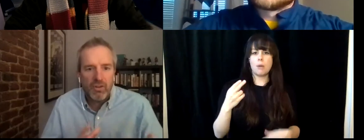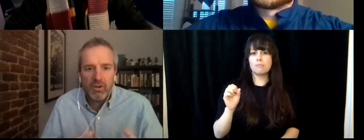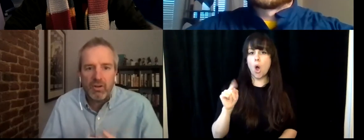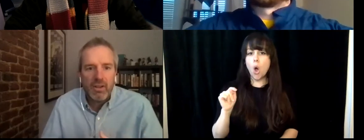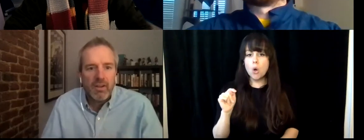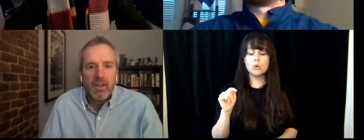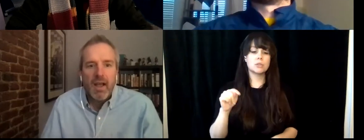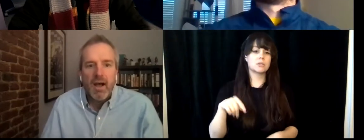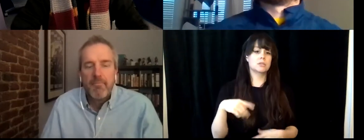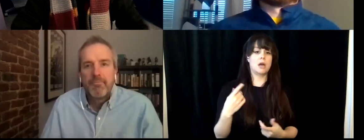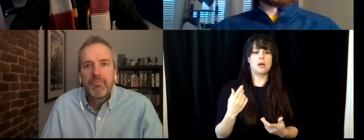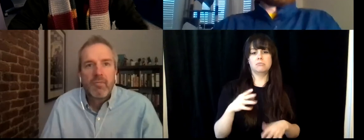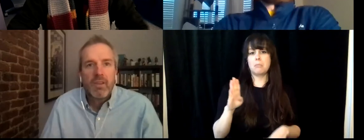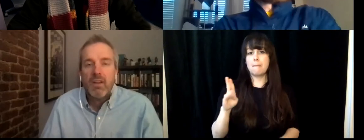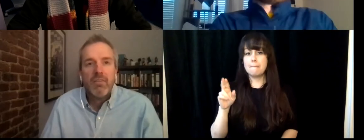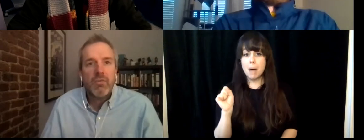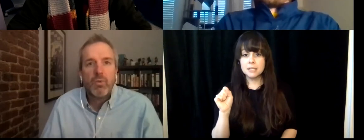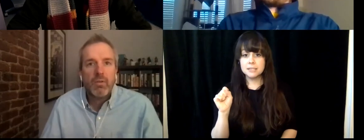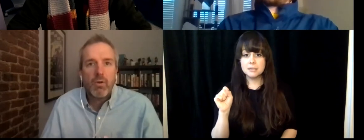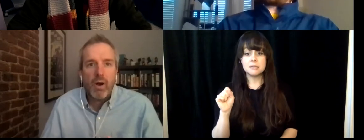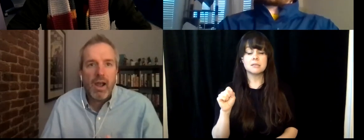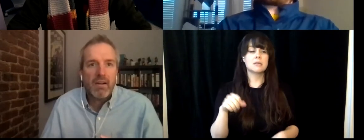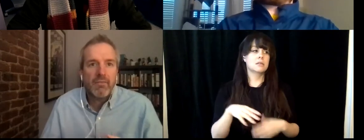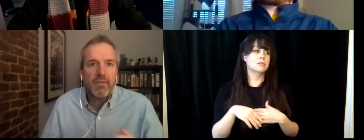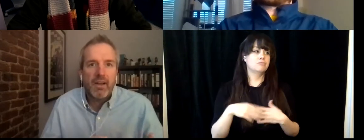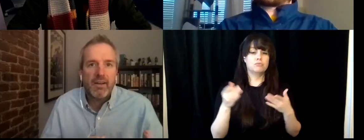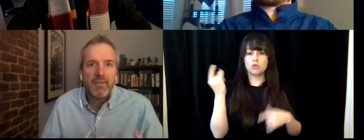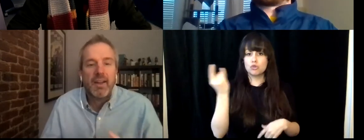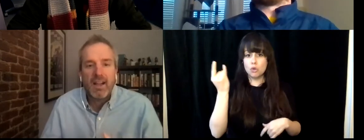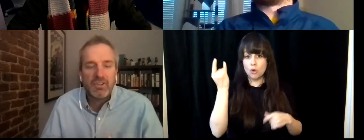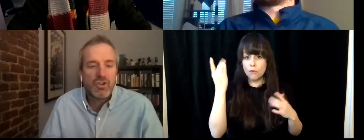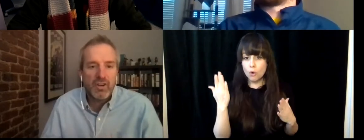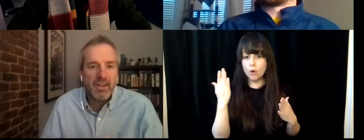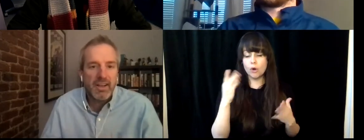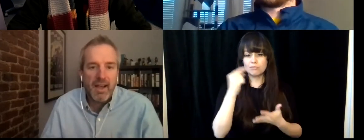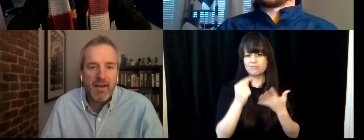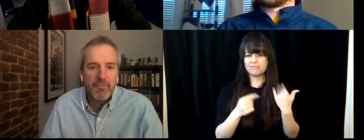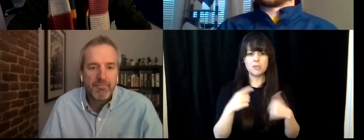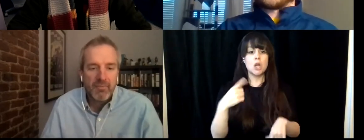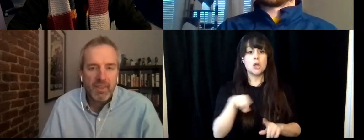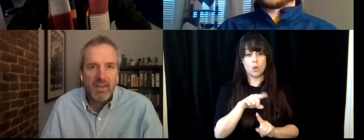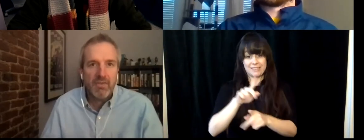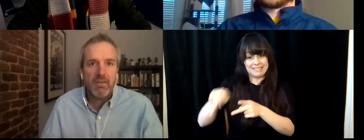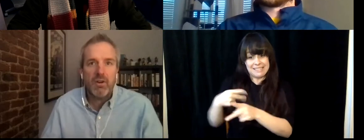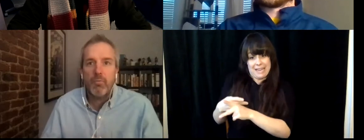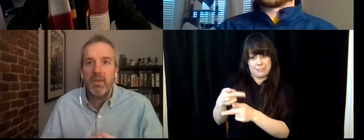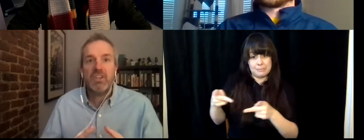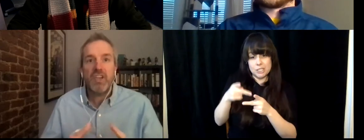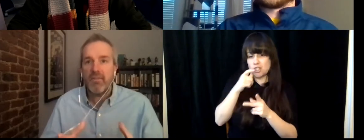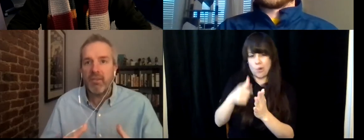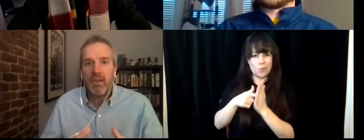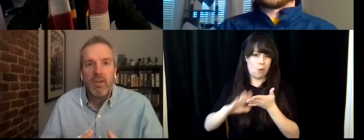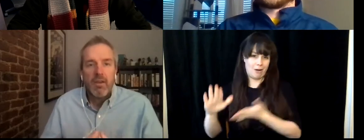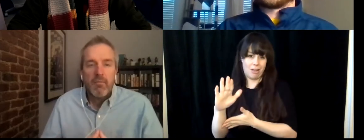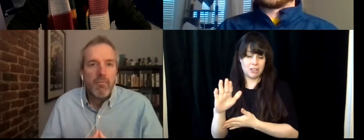know, server, none of these really require a college degree. And even, you know, being a